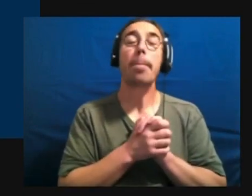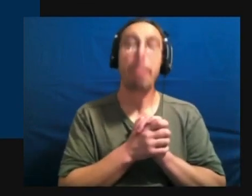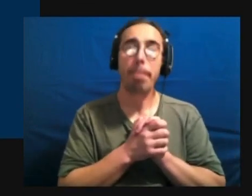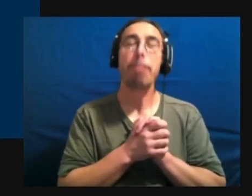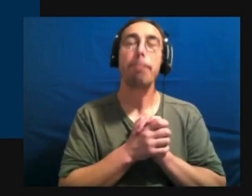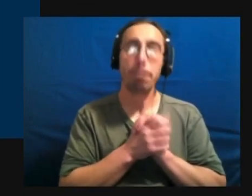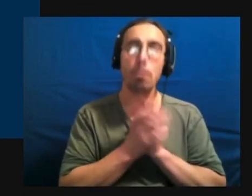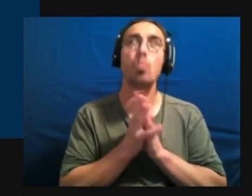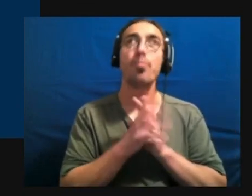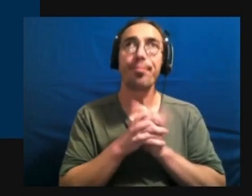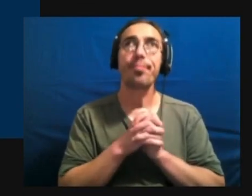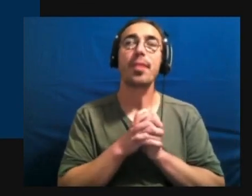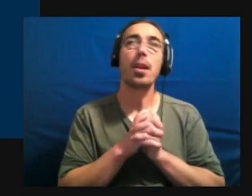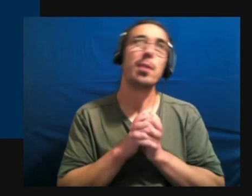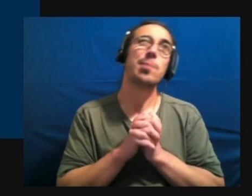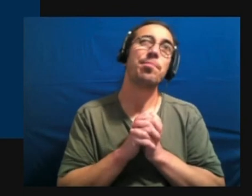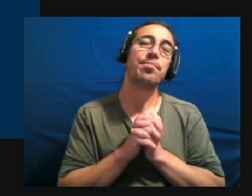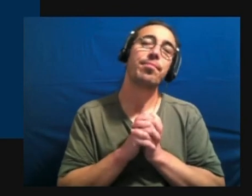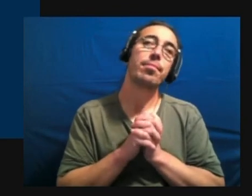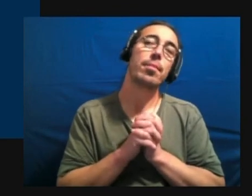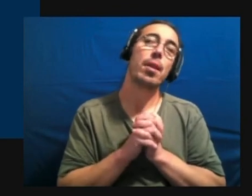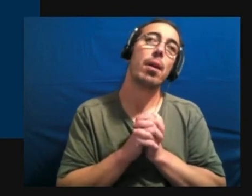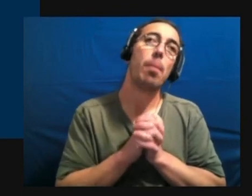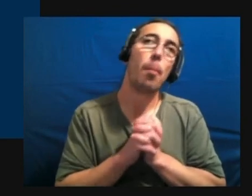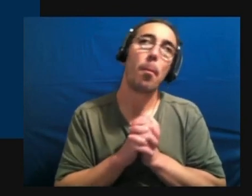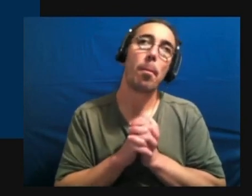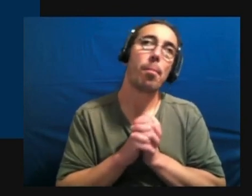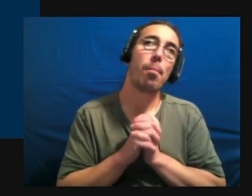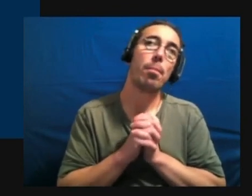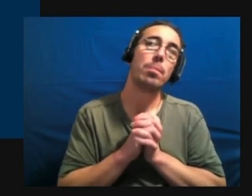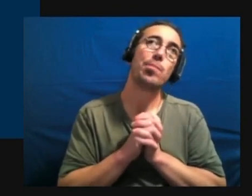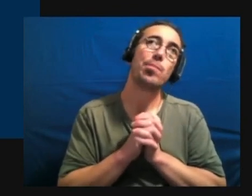You don't need to